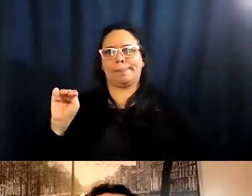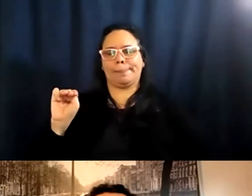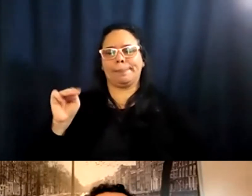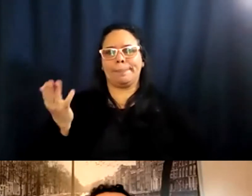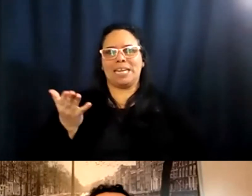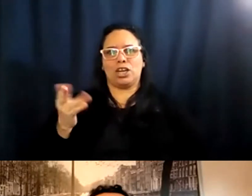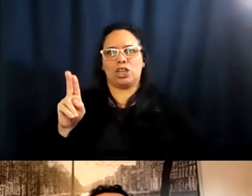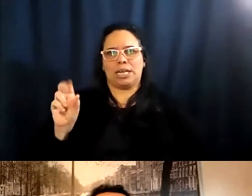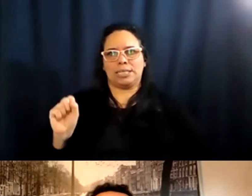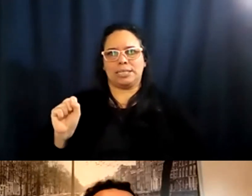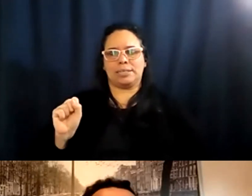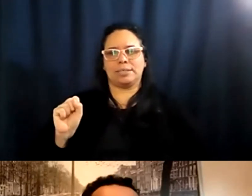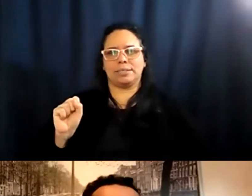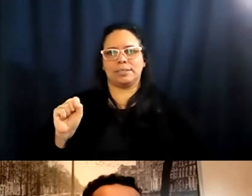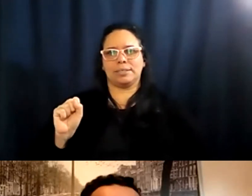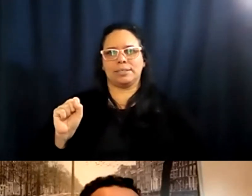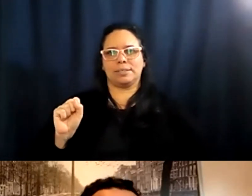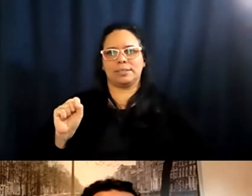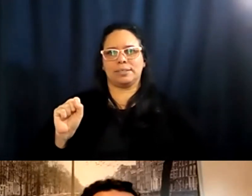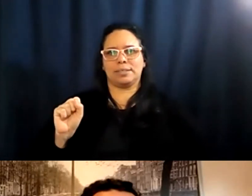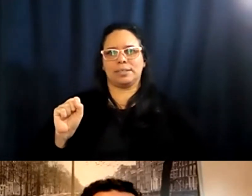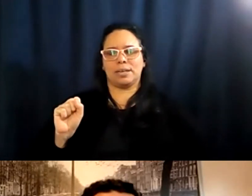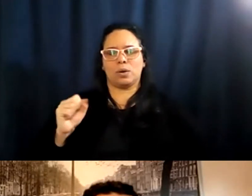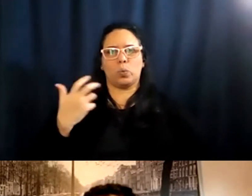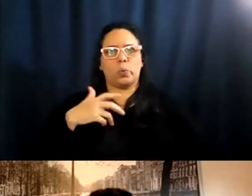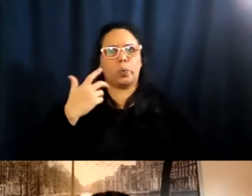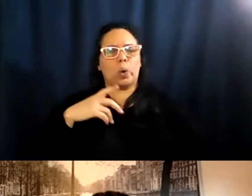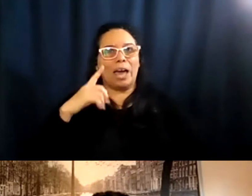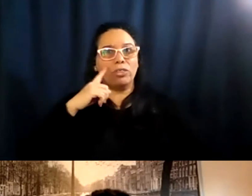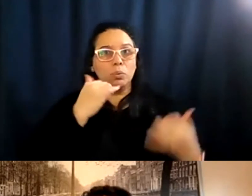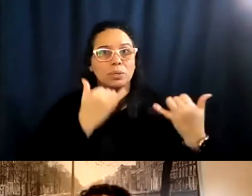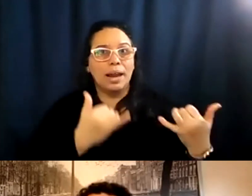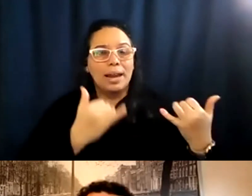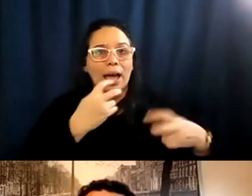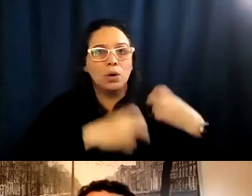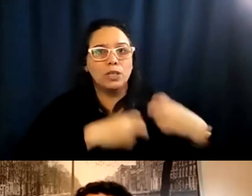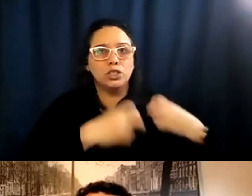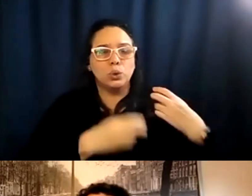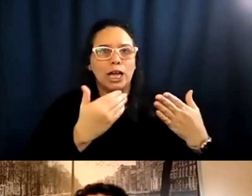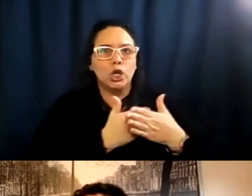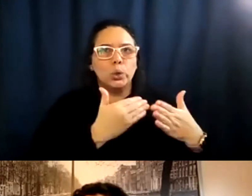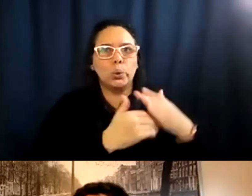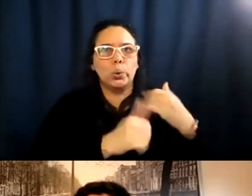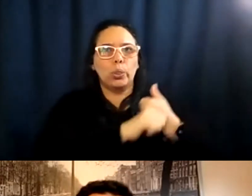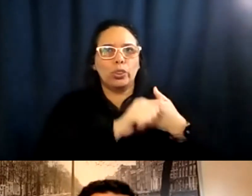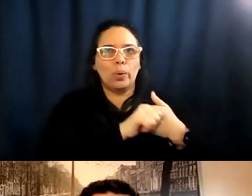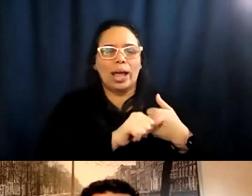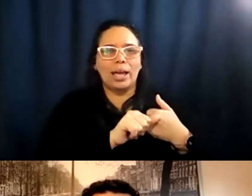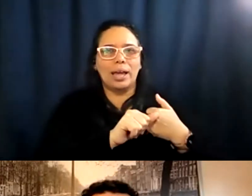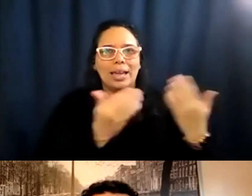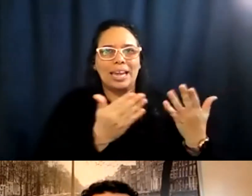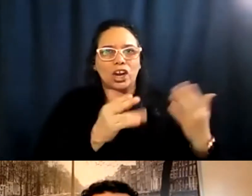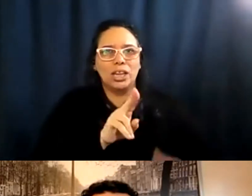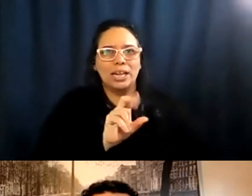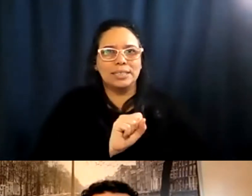me, that seemed like such a contemporary issue, you know, like this new growing threat of fascism in the United States.